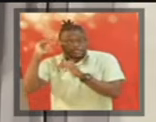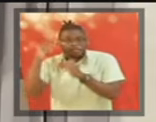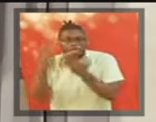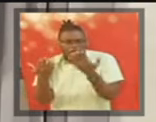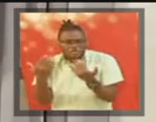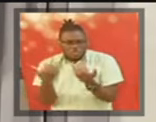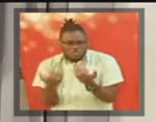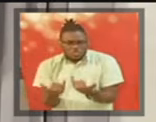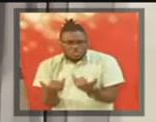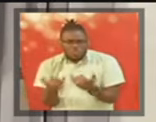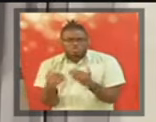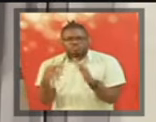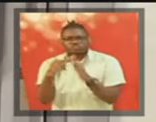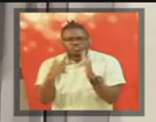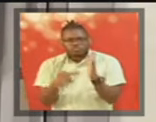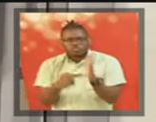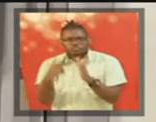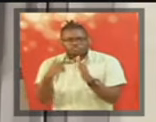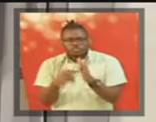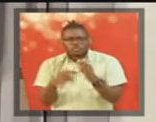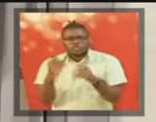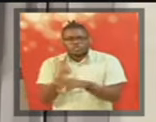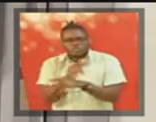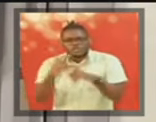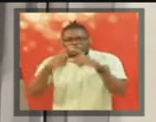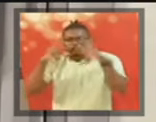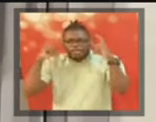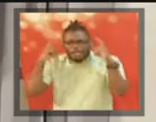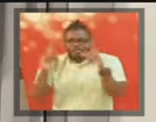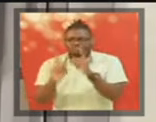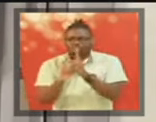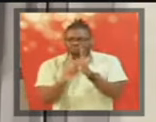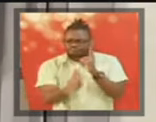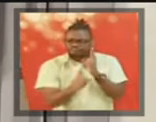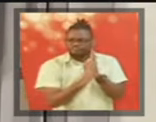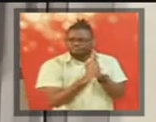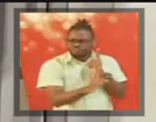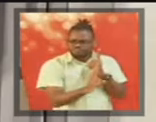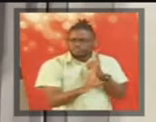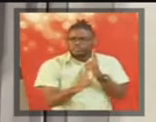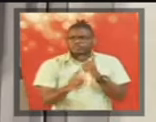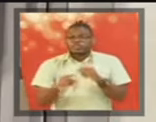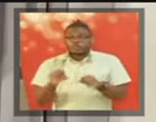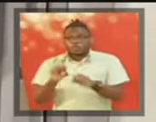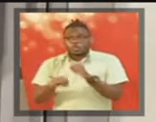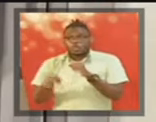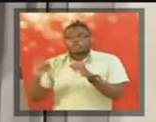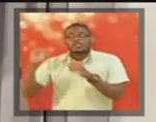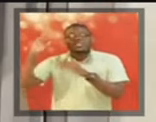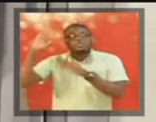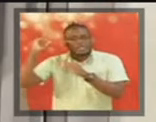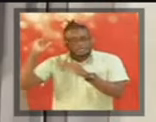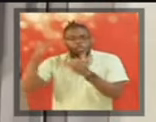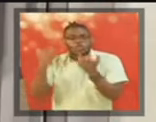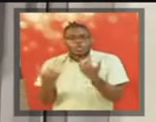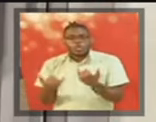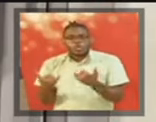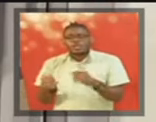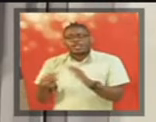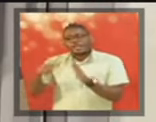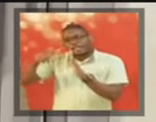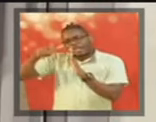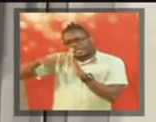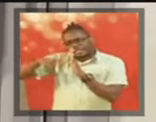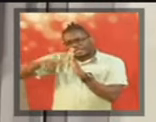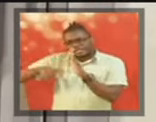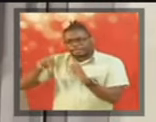to COVID-19 in the way it is spread. So we expect that the measures we have in place will have a similar effect on the